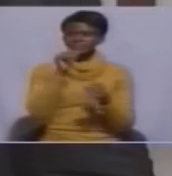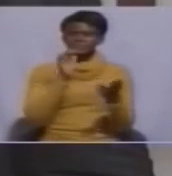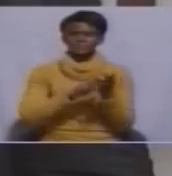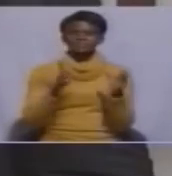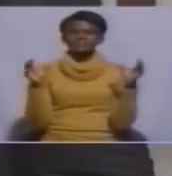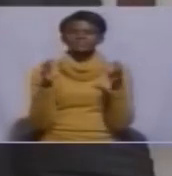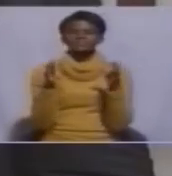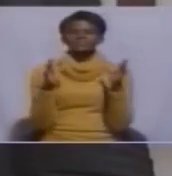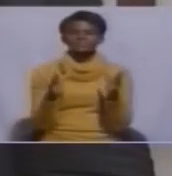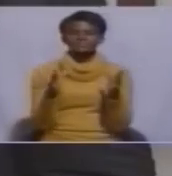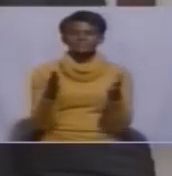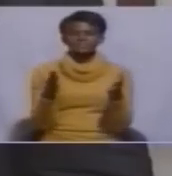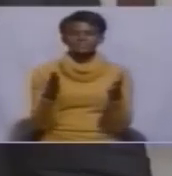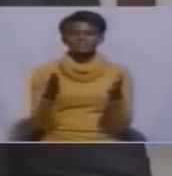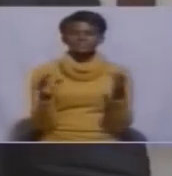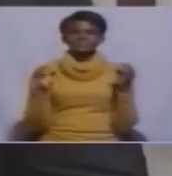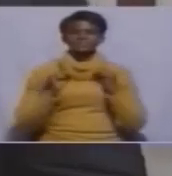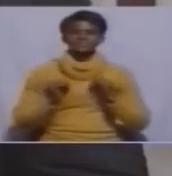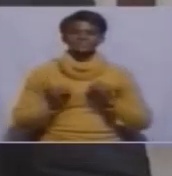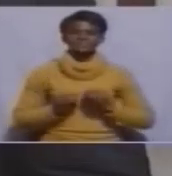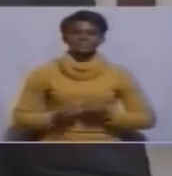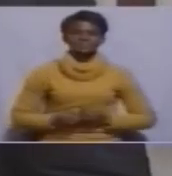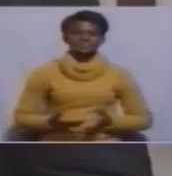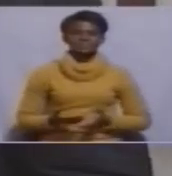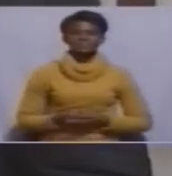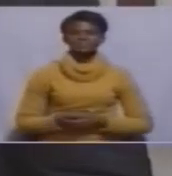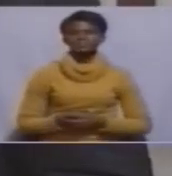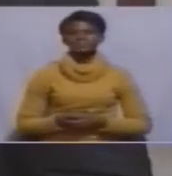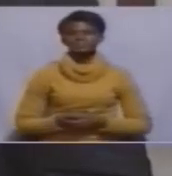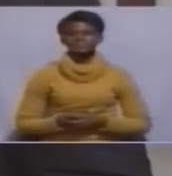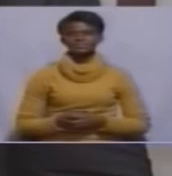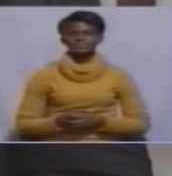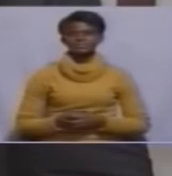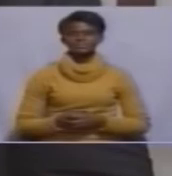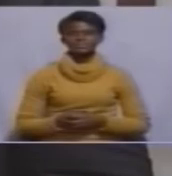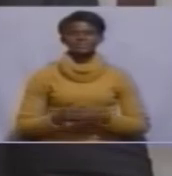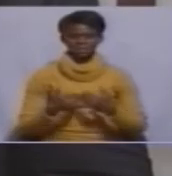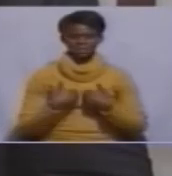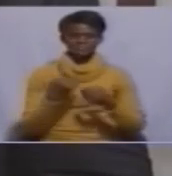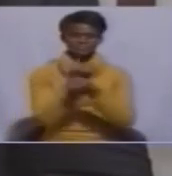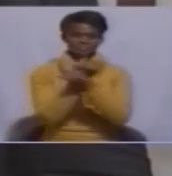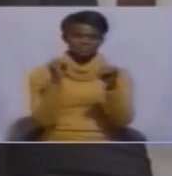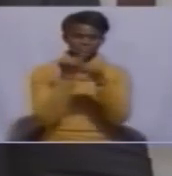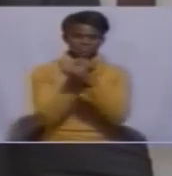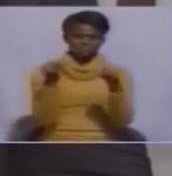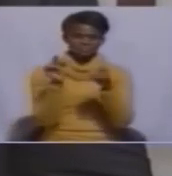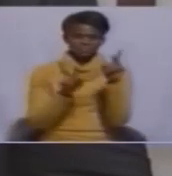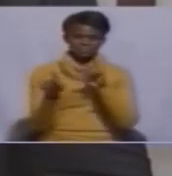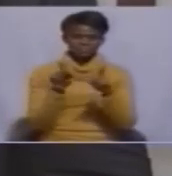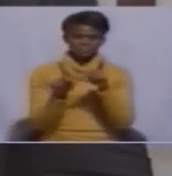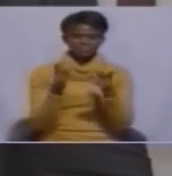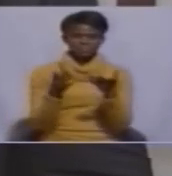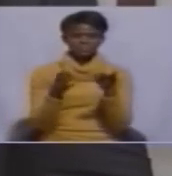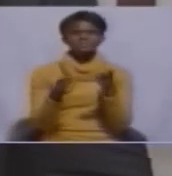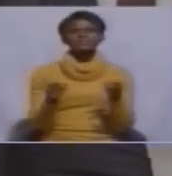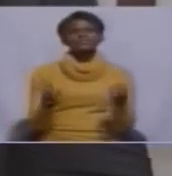councillor? Yeah, maybe... For a mayor? Because in those instances where we have independent candidates, maybe to some extent it may